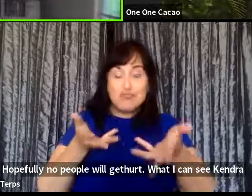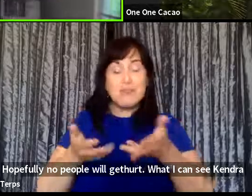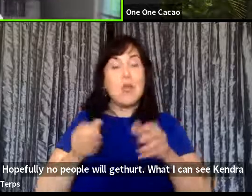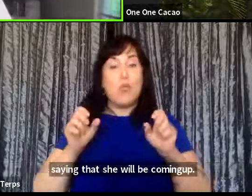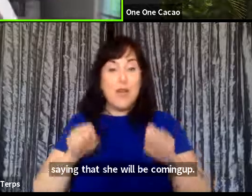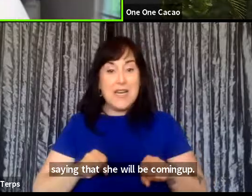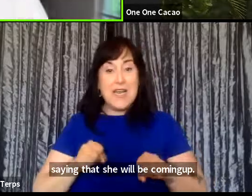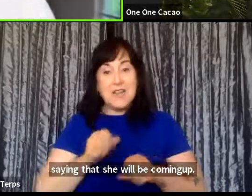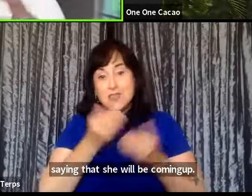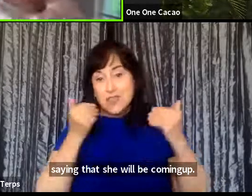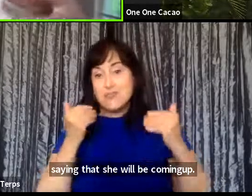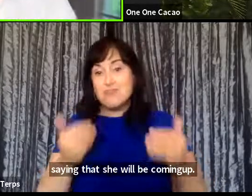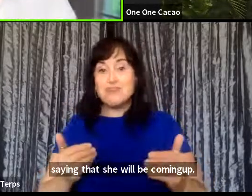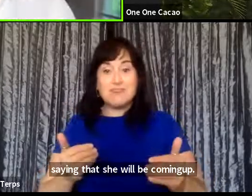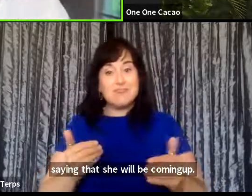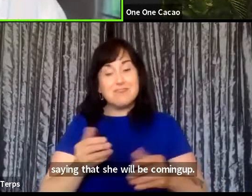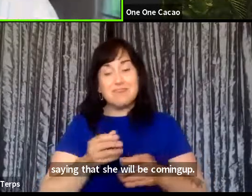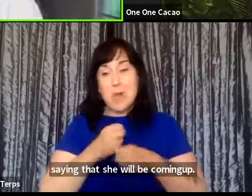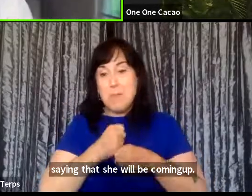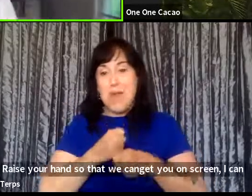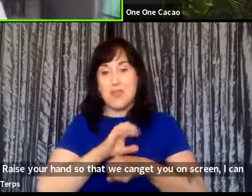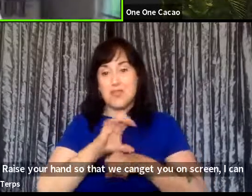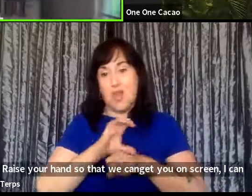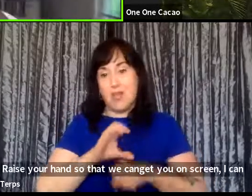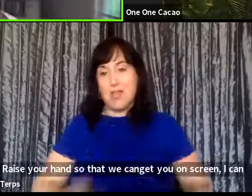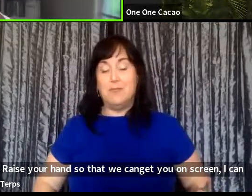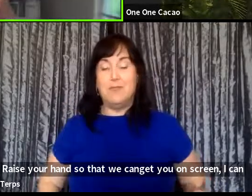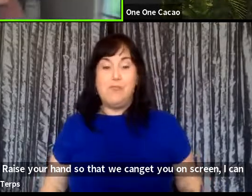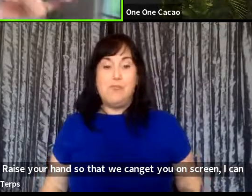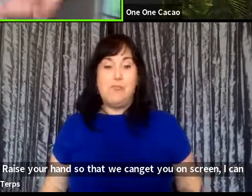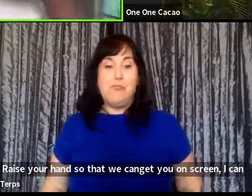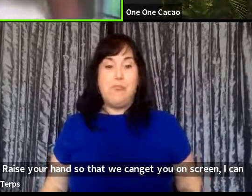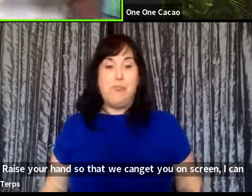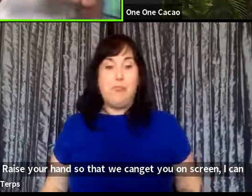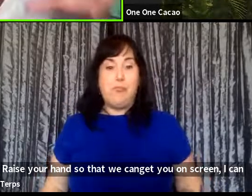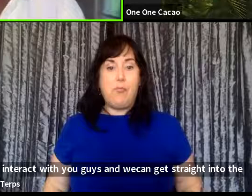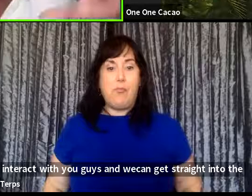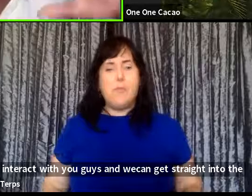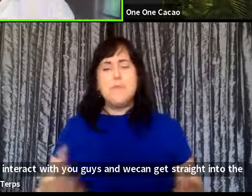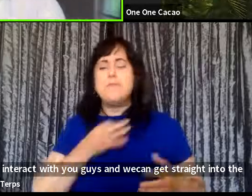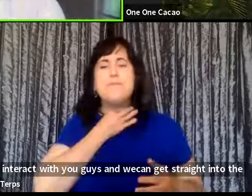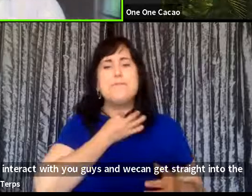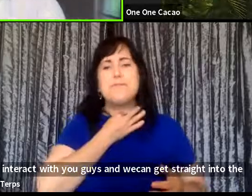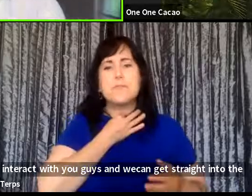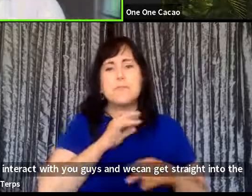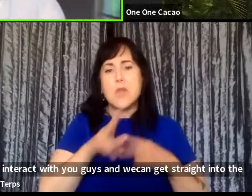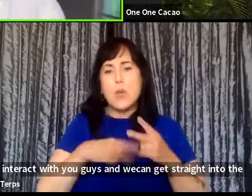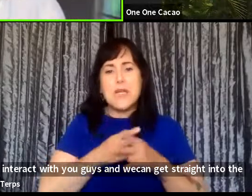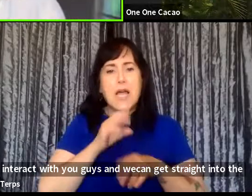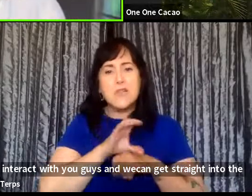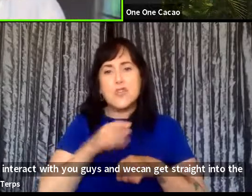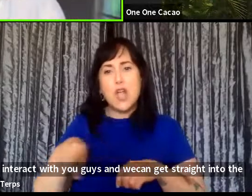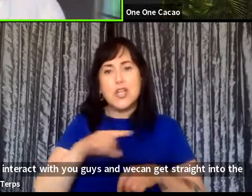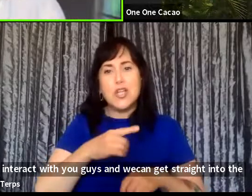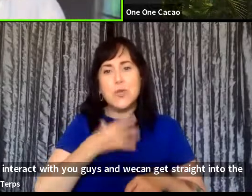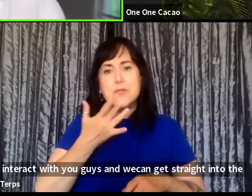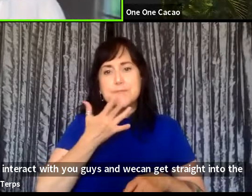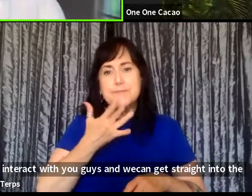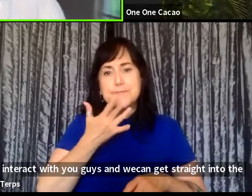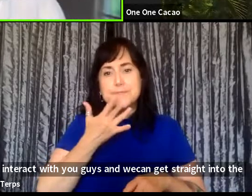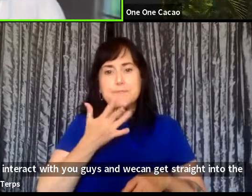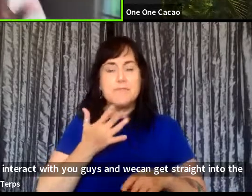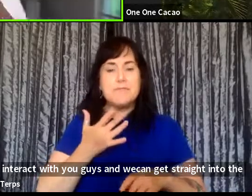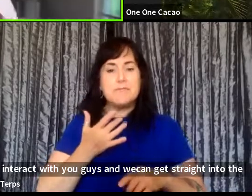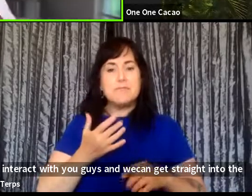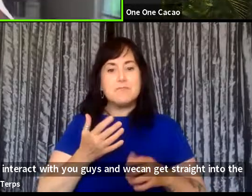get straight into the chocolate making. Because I really want to know what kind of chocolates you like. I'm going to get the team behind the